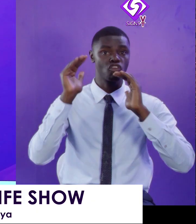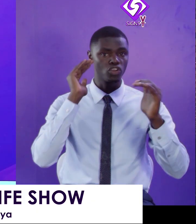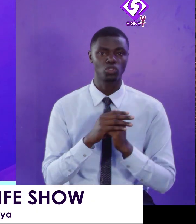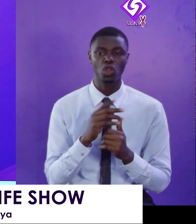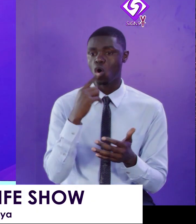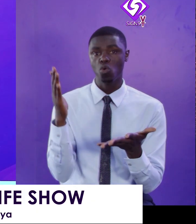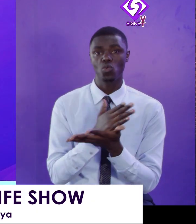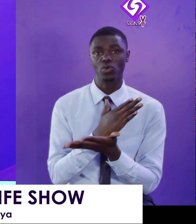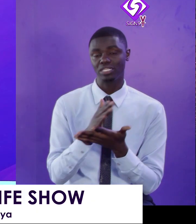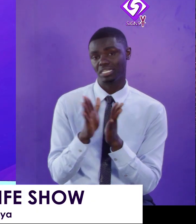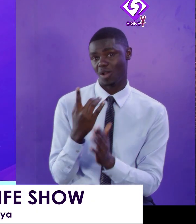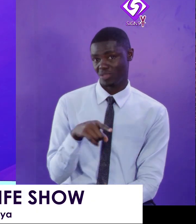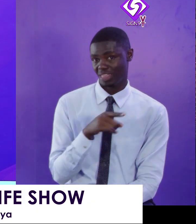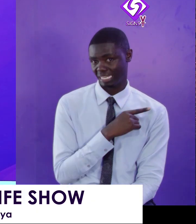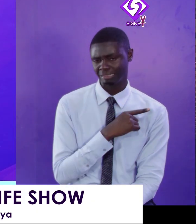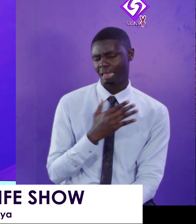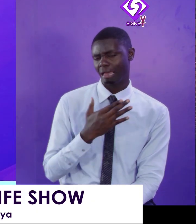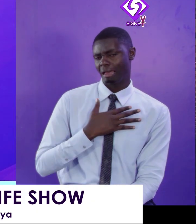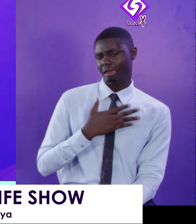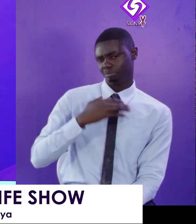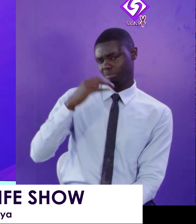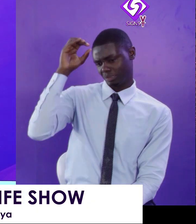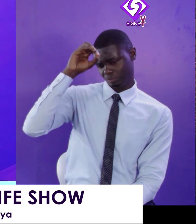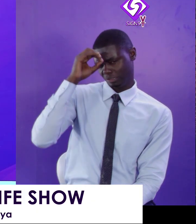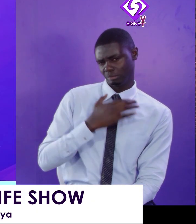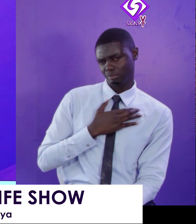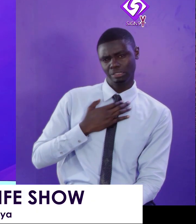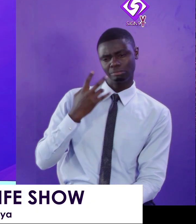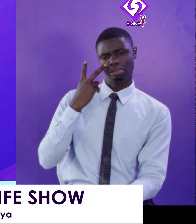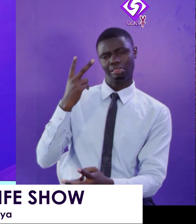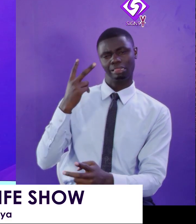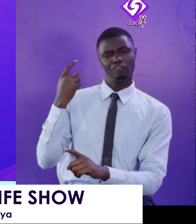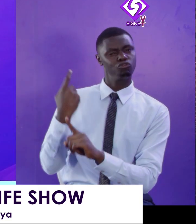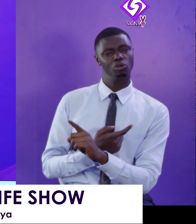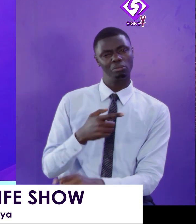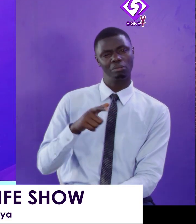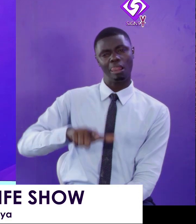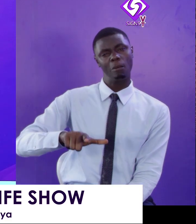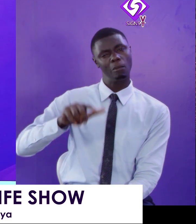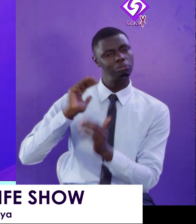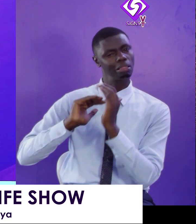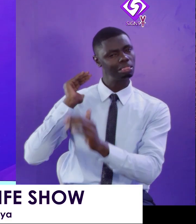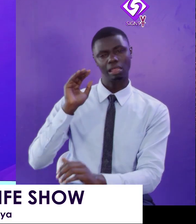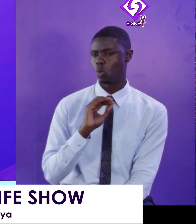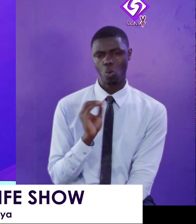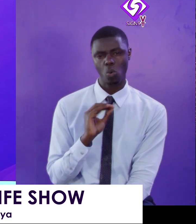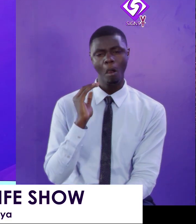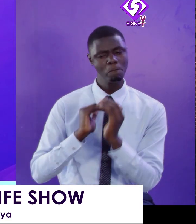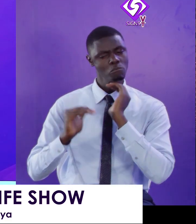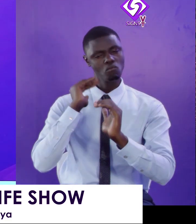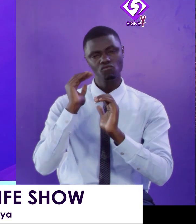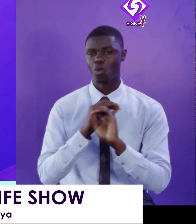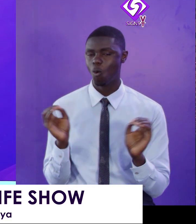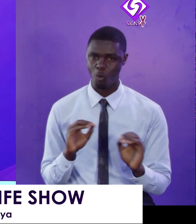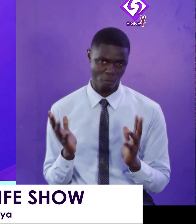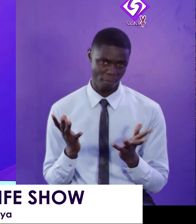this because my views, my opinion may be from a very layman's perspective. I'm not the best person to talk